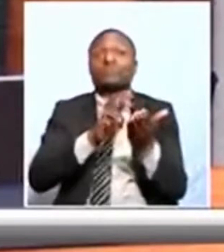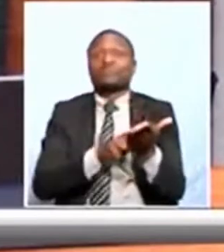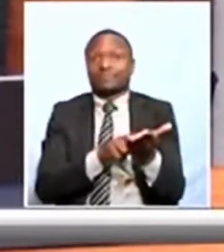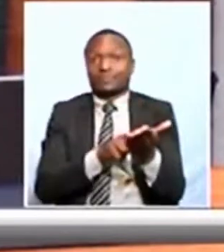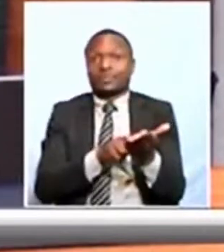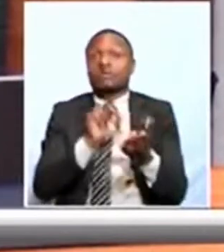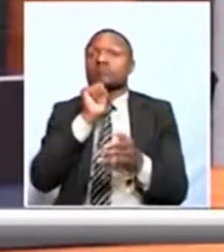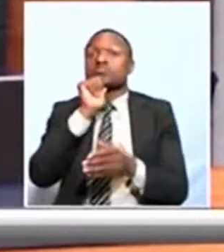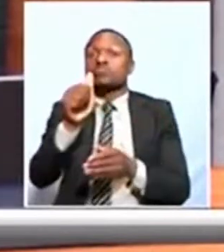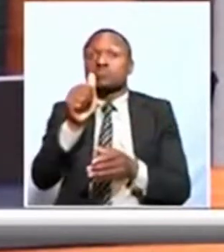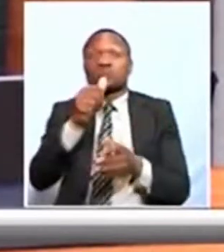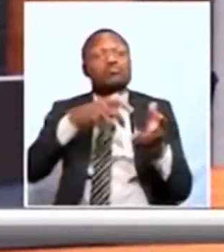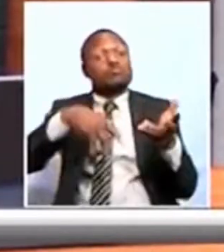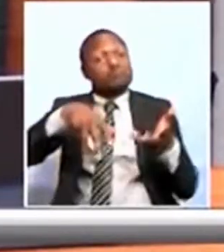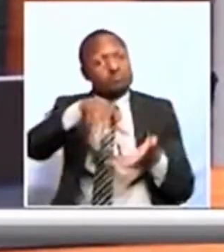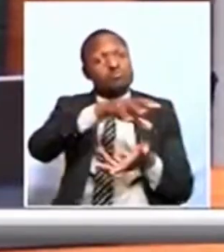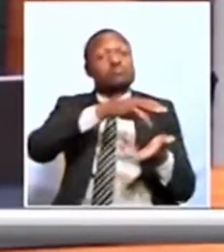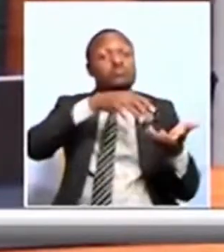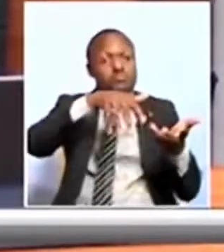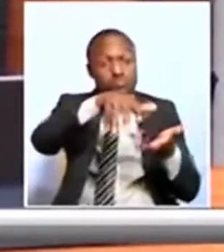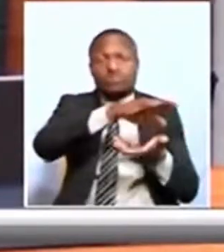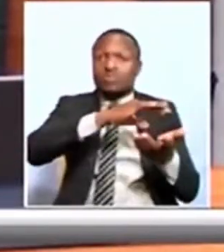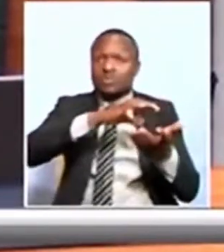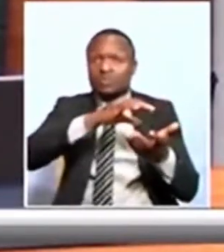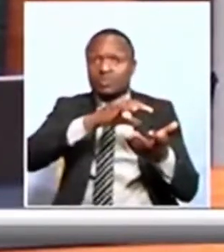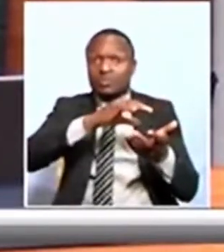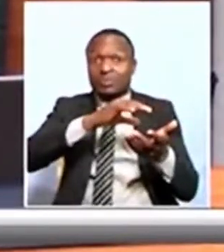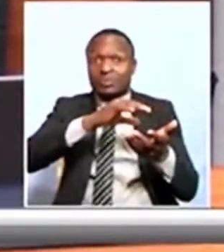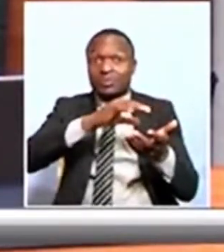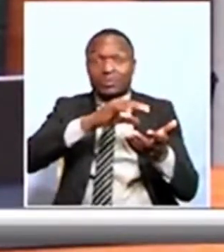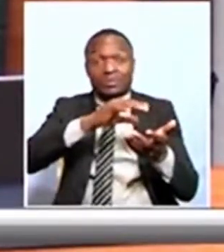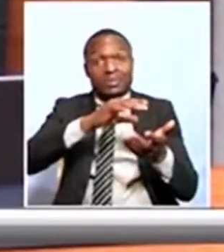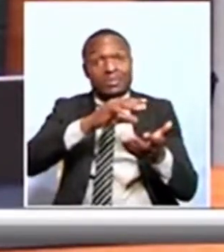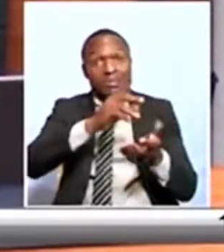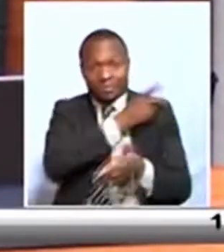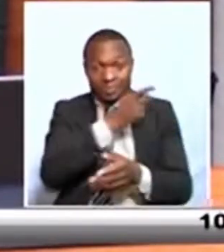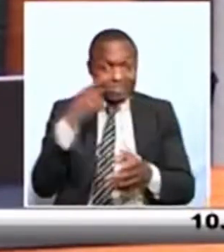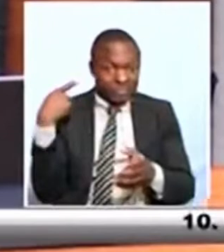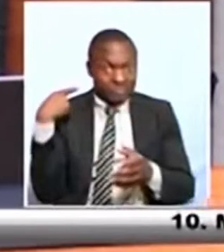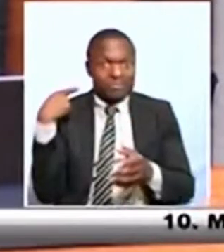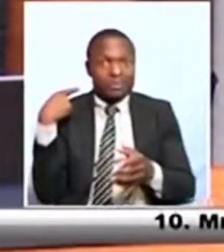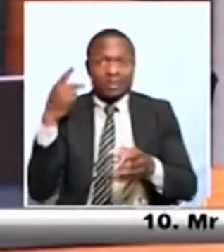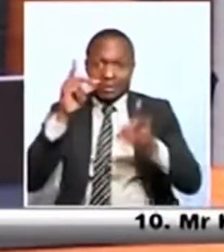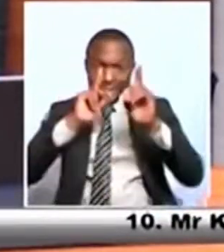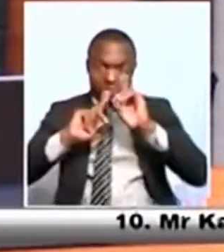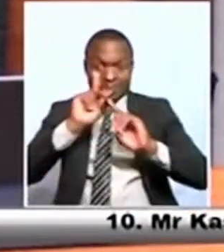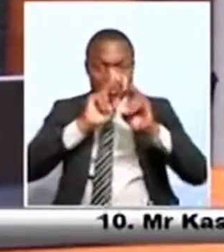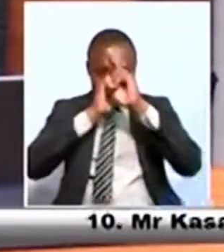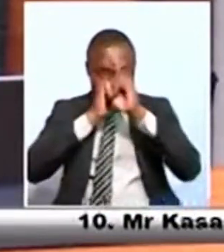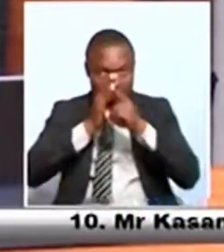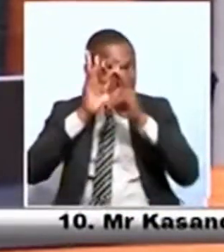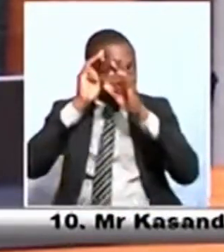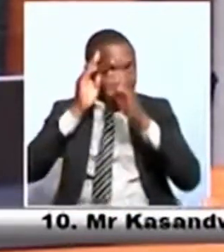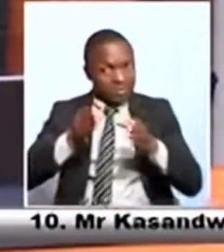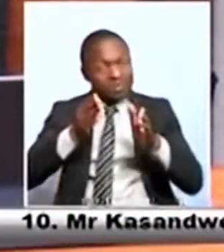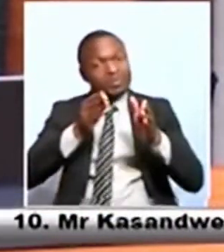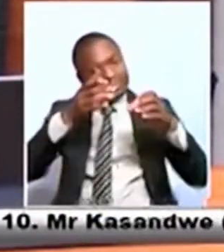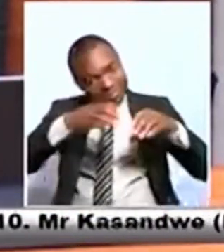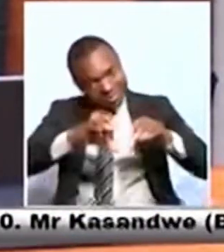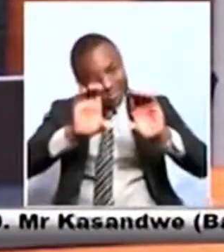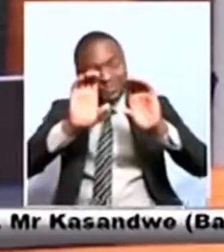we do not distract the business of the House? The Honorable Minister, you may continue.